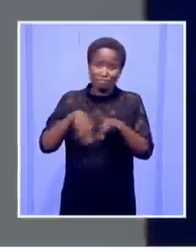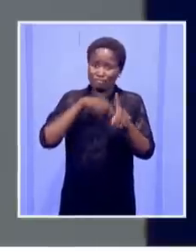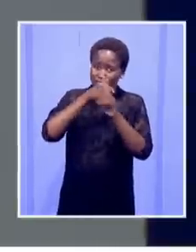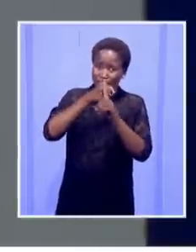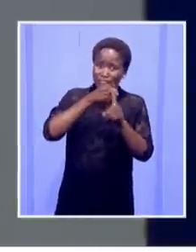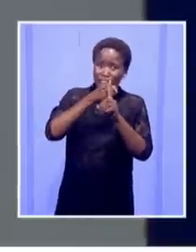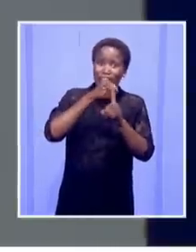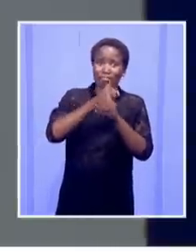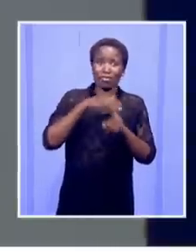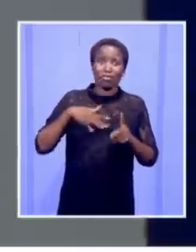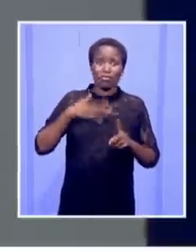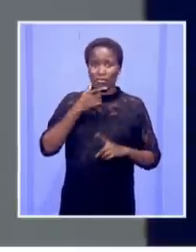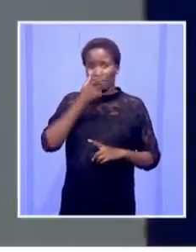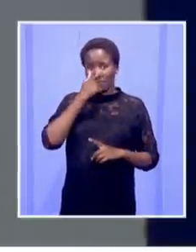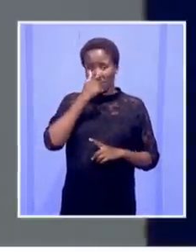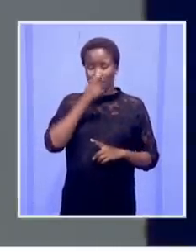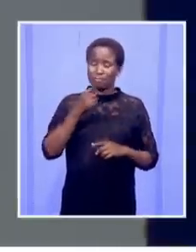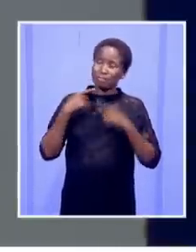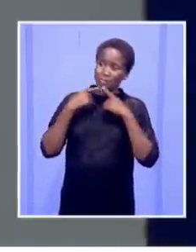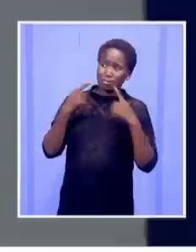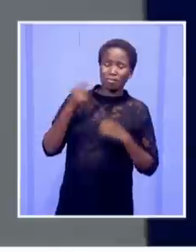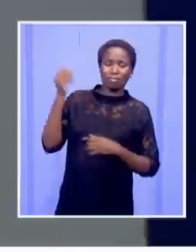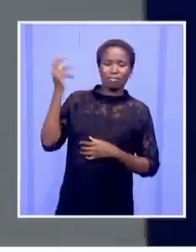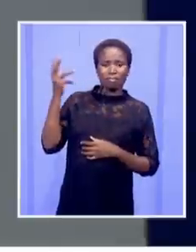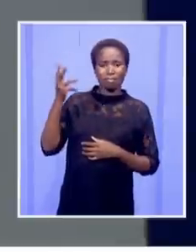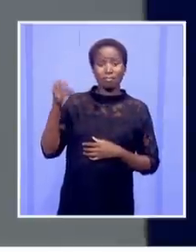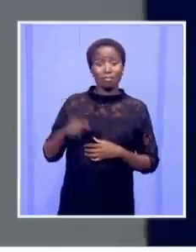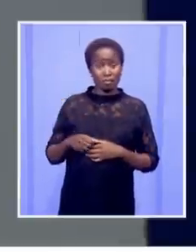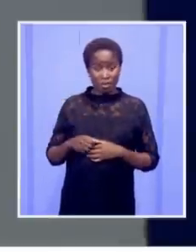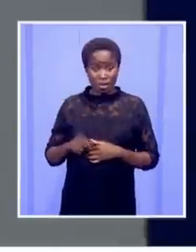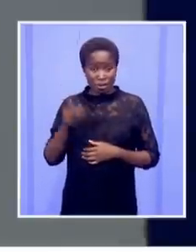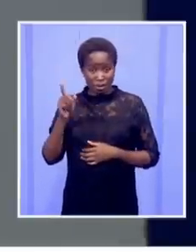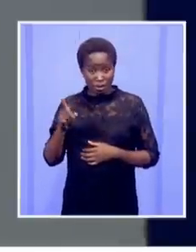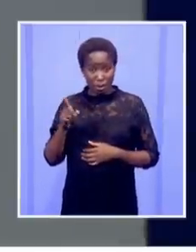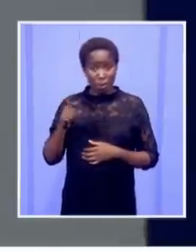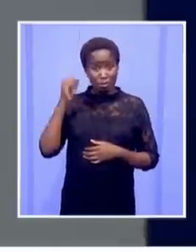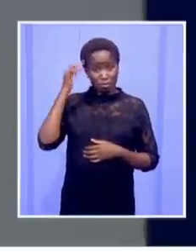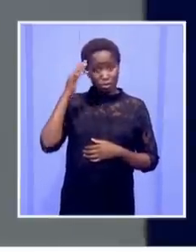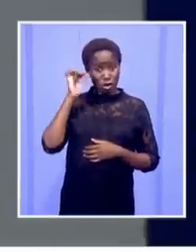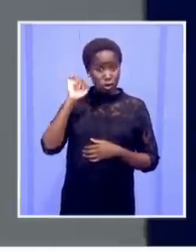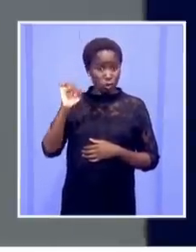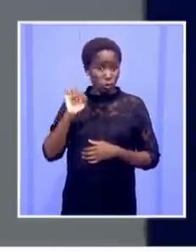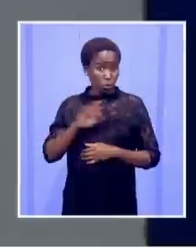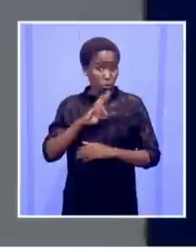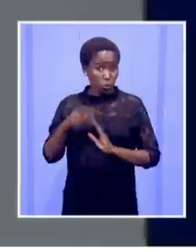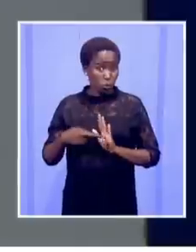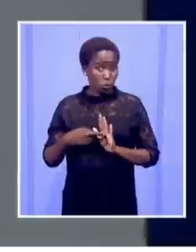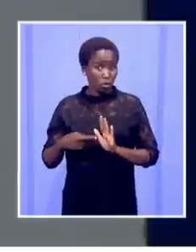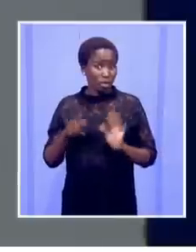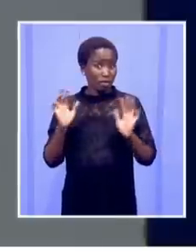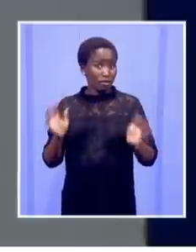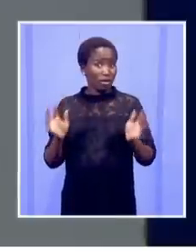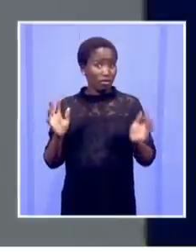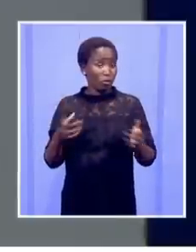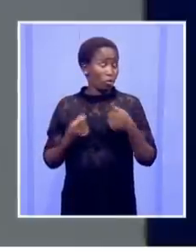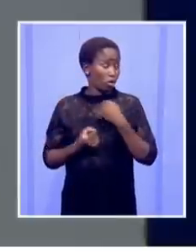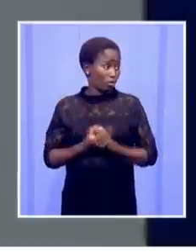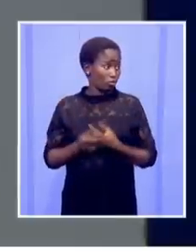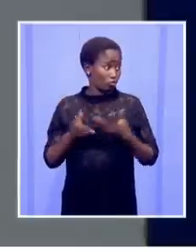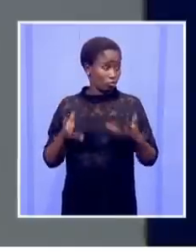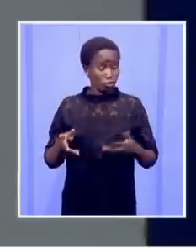to even address the nation. I mean, do you consider the role that you played to get us to this point as a party?